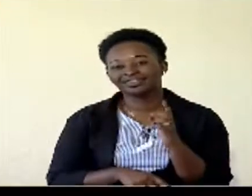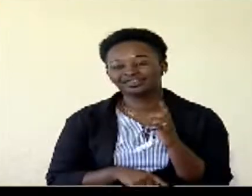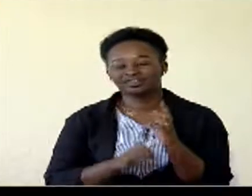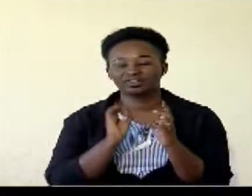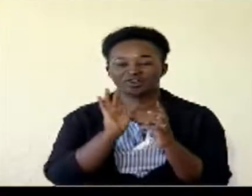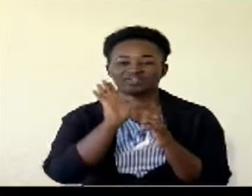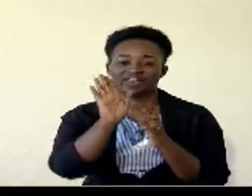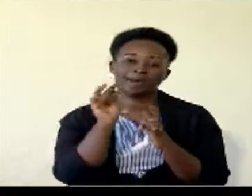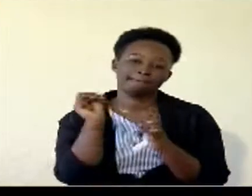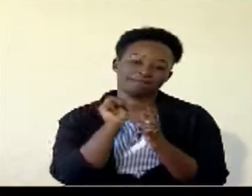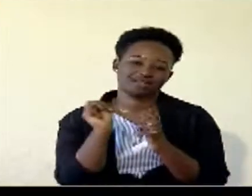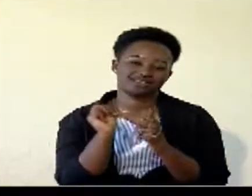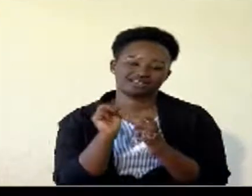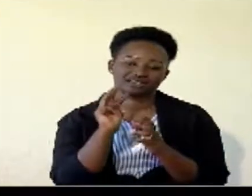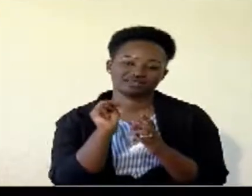their masses.